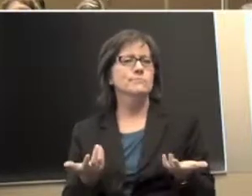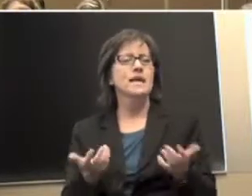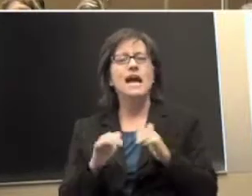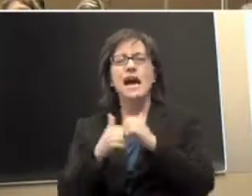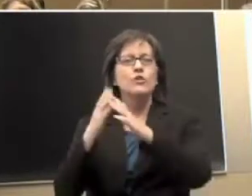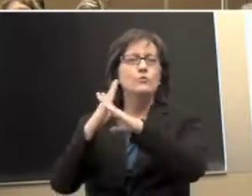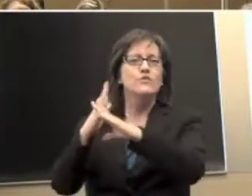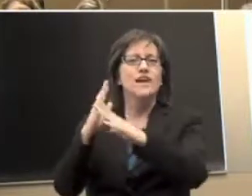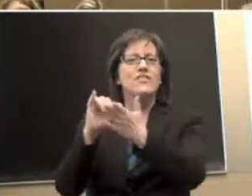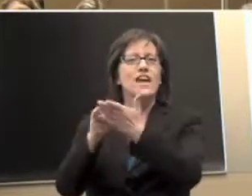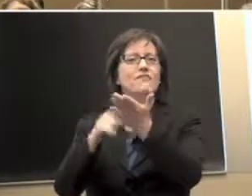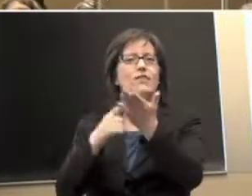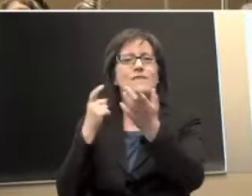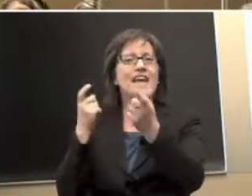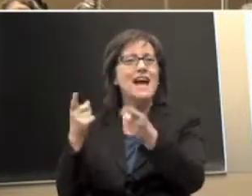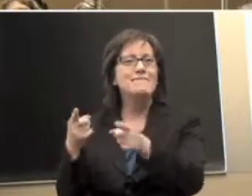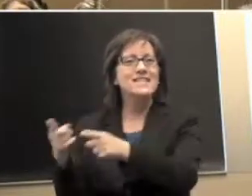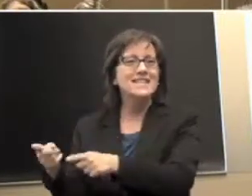keep that from happening?